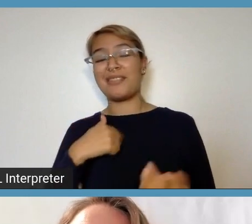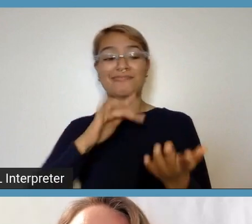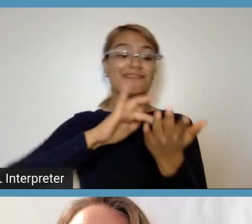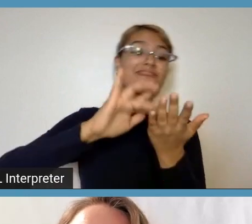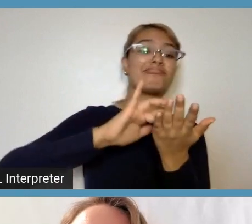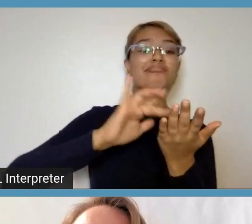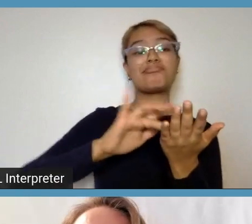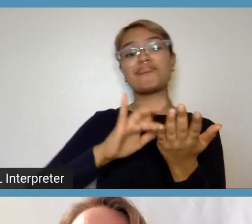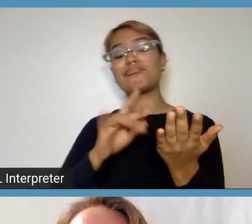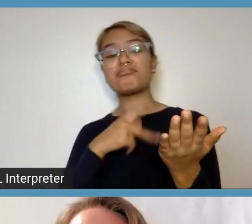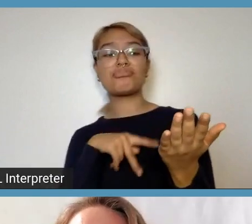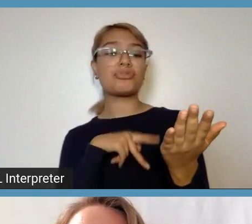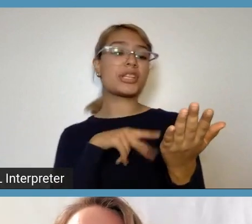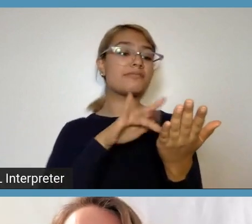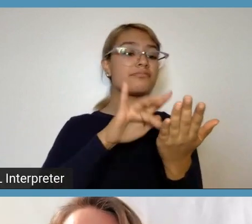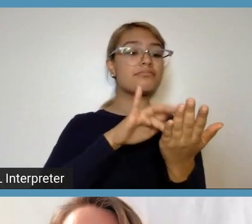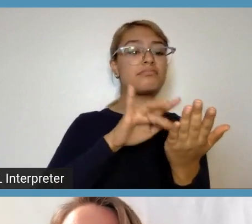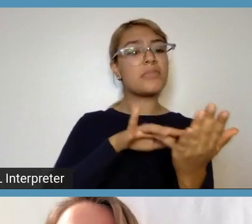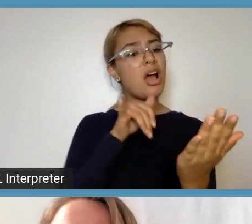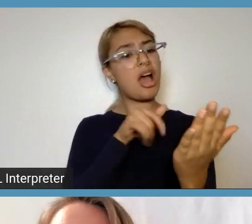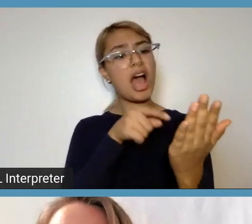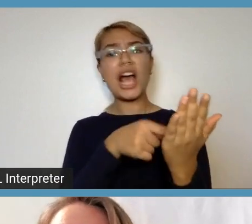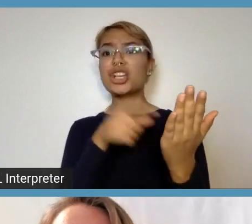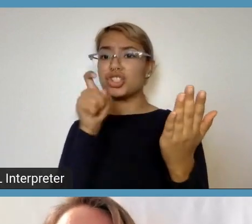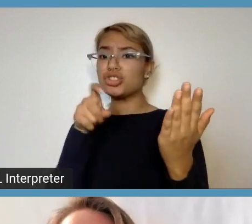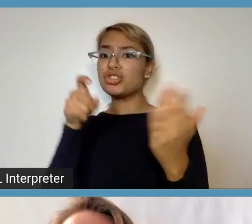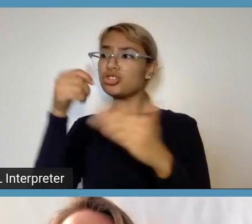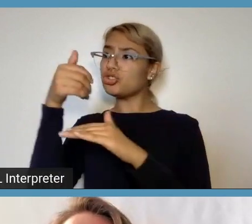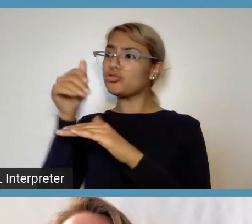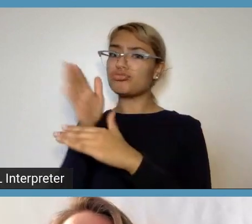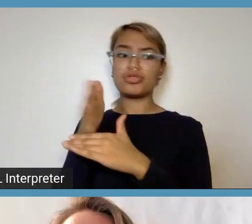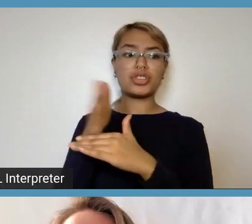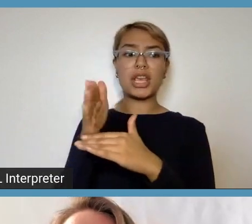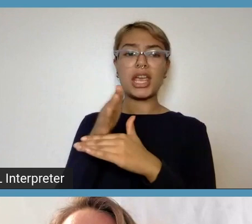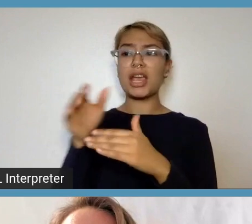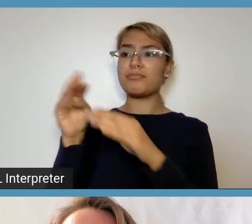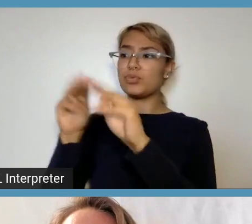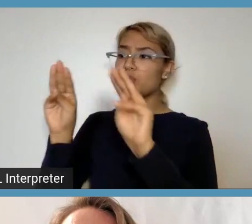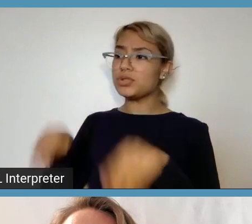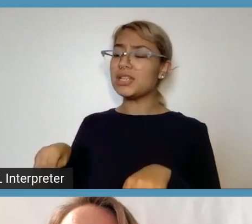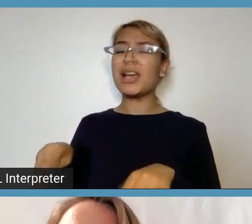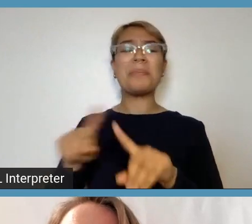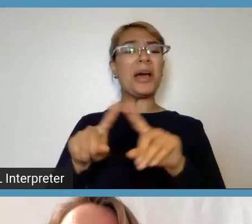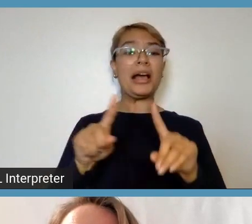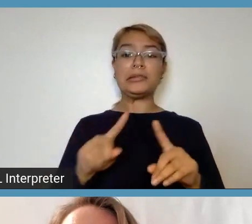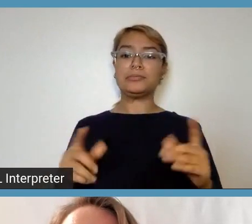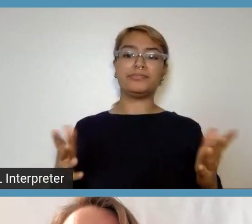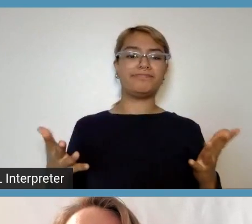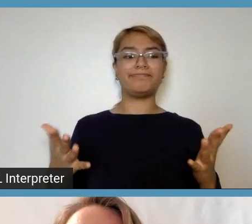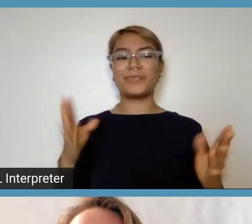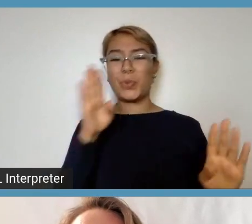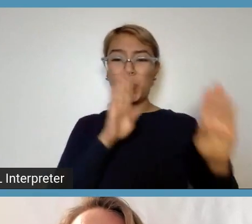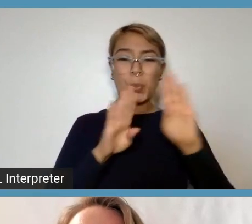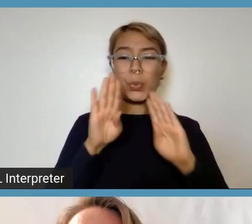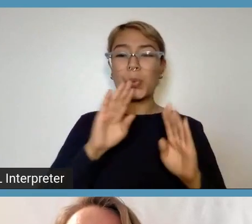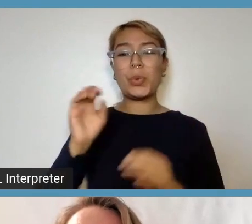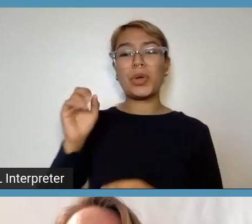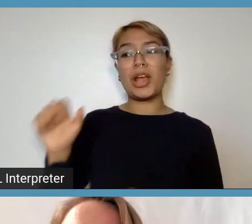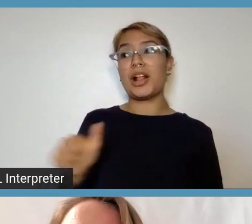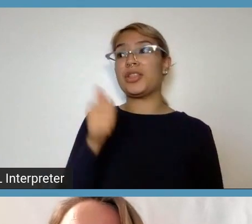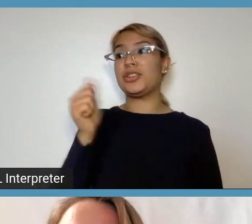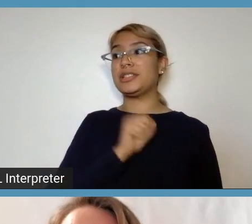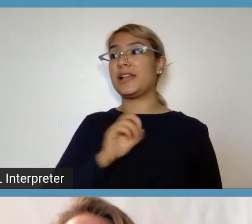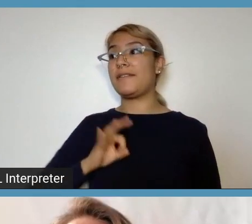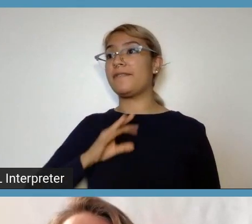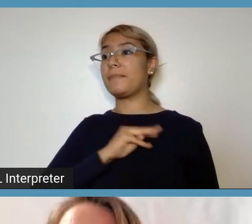something that, well, I should share this with SEMC. But then I'm always worried that my other